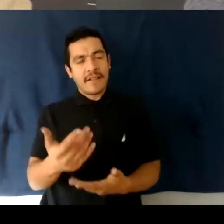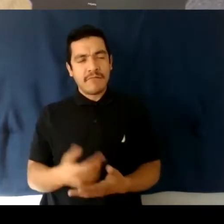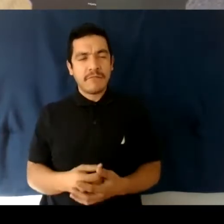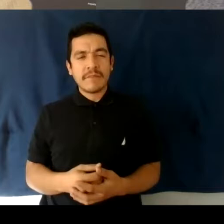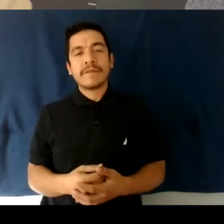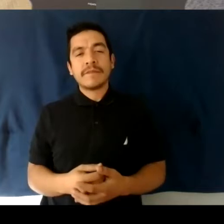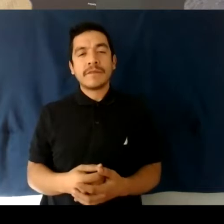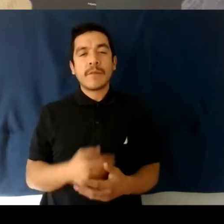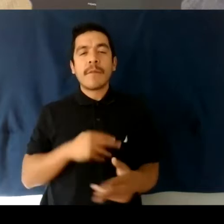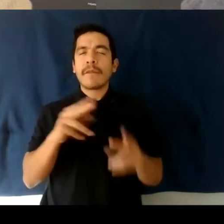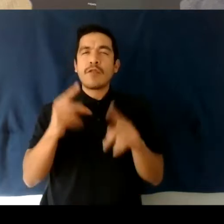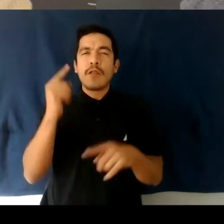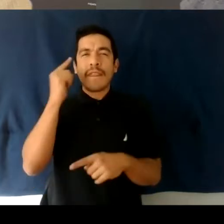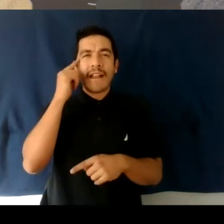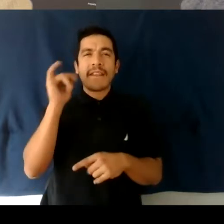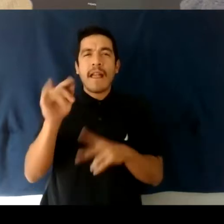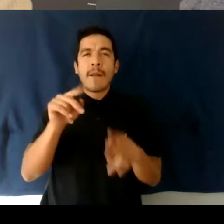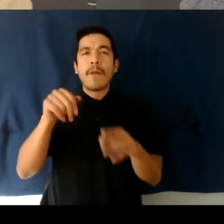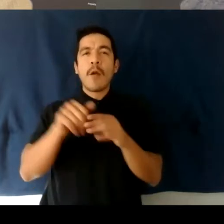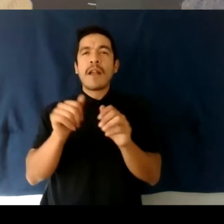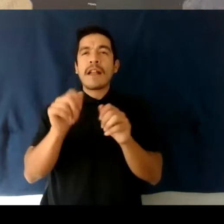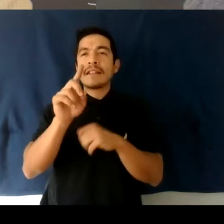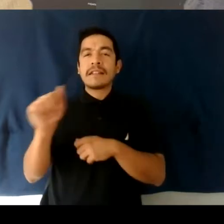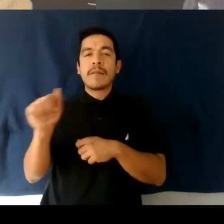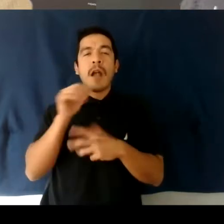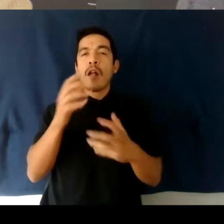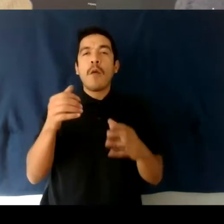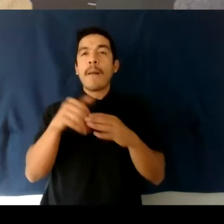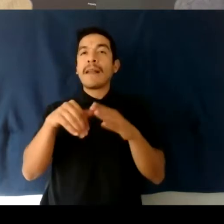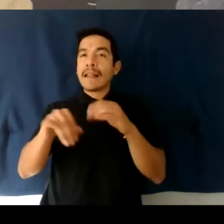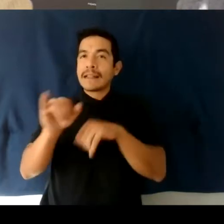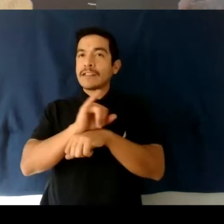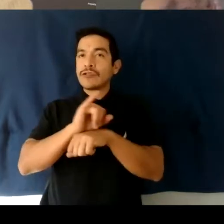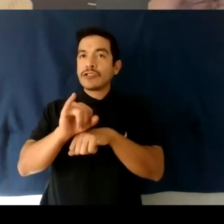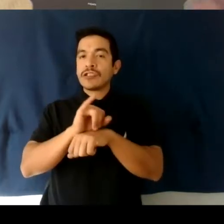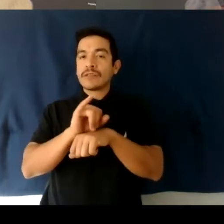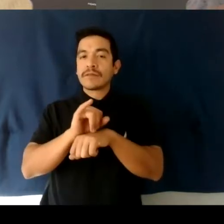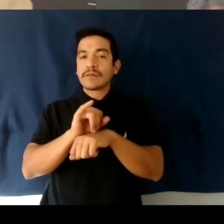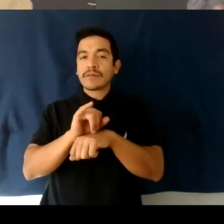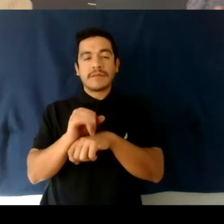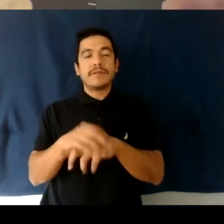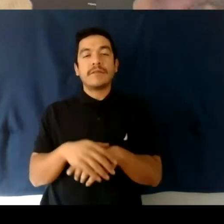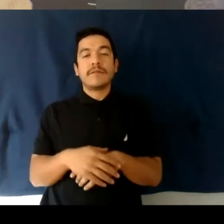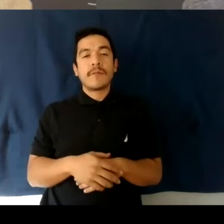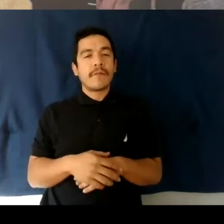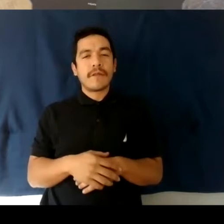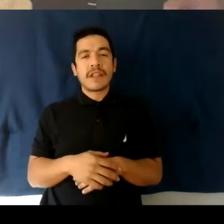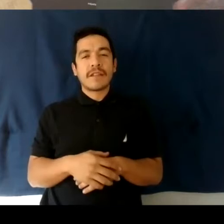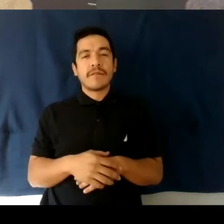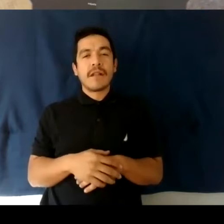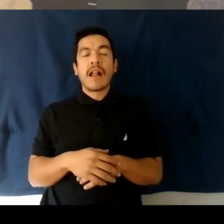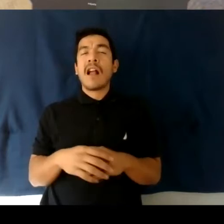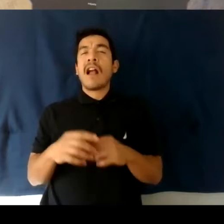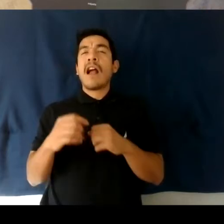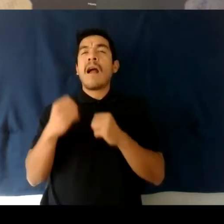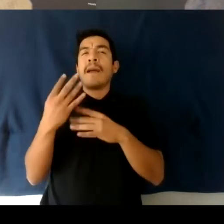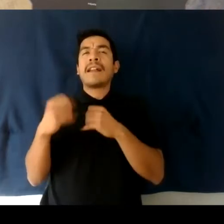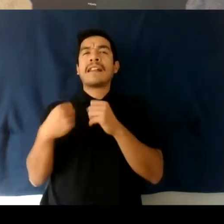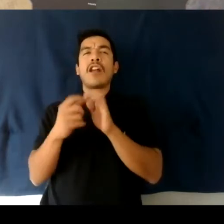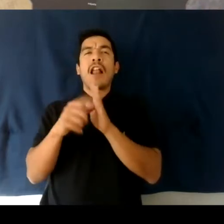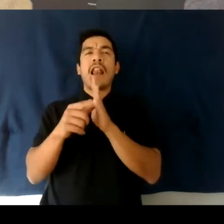people in the industry, I used to think people with disabilities didn't want to be in the industry. So then, years later, got